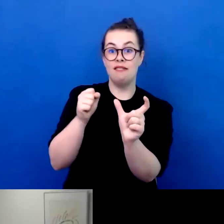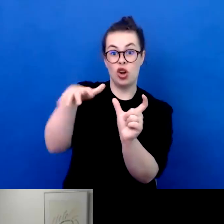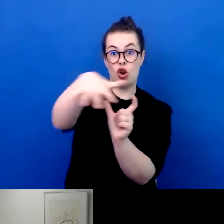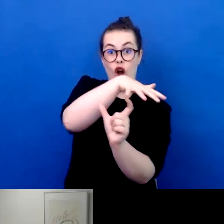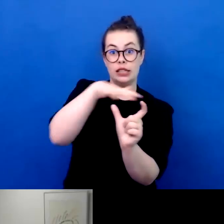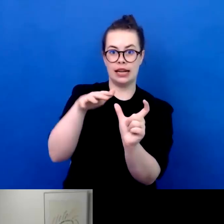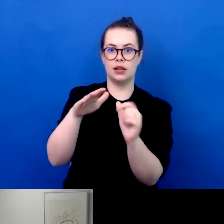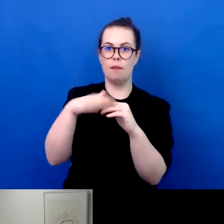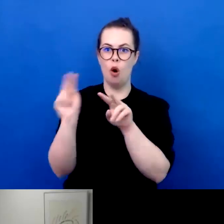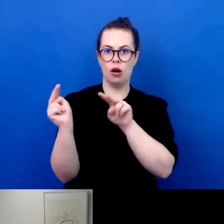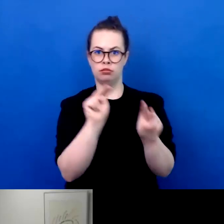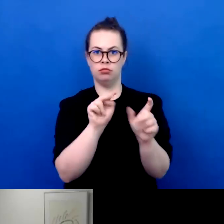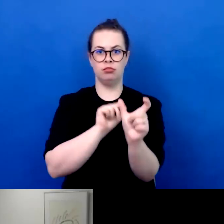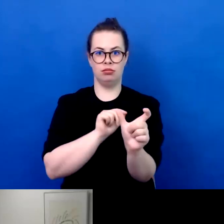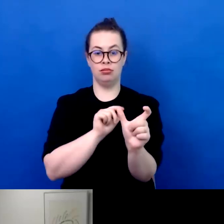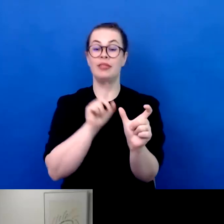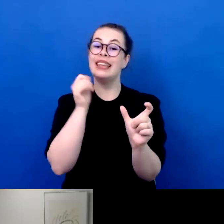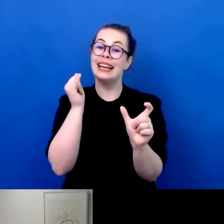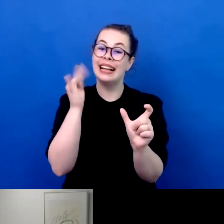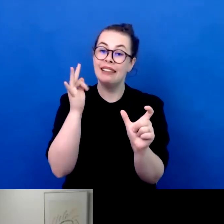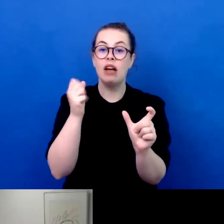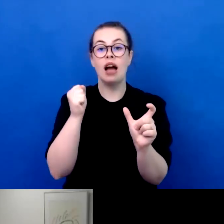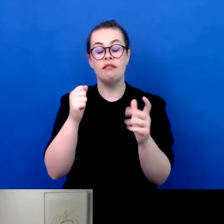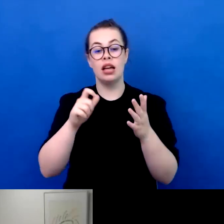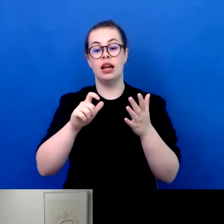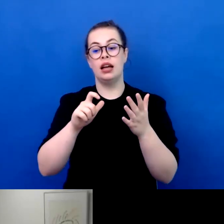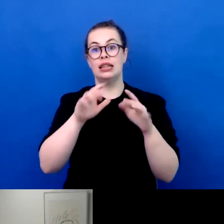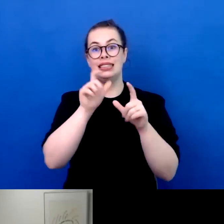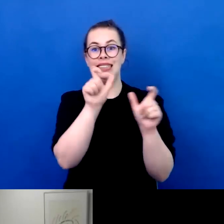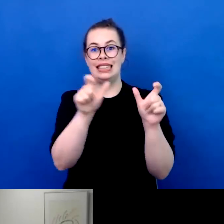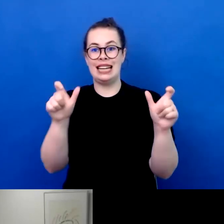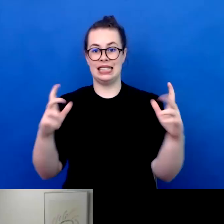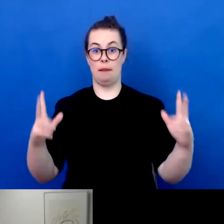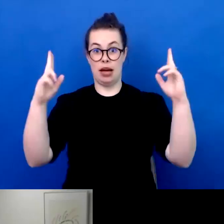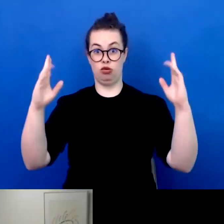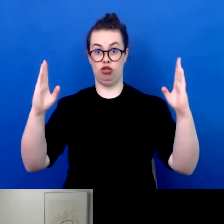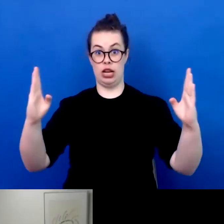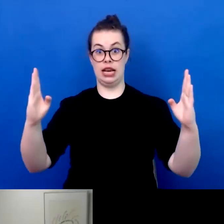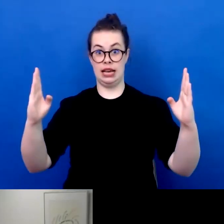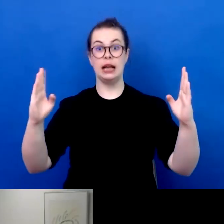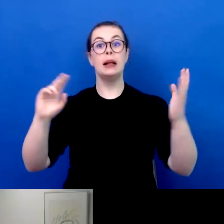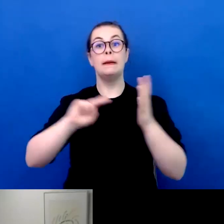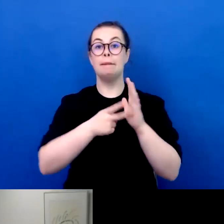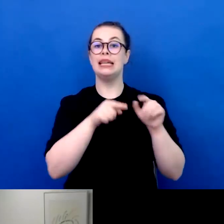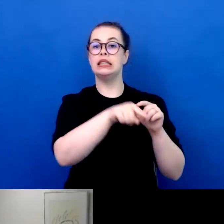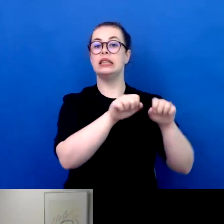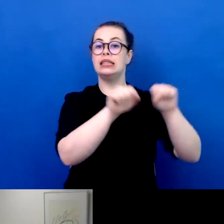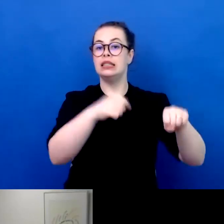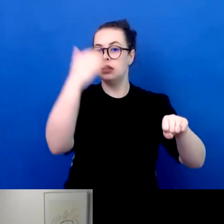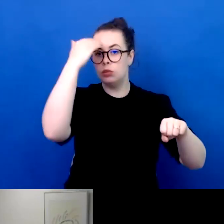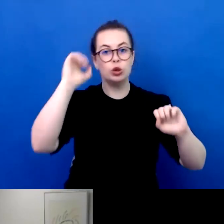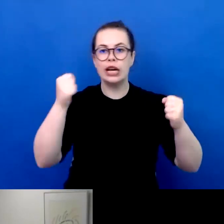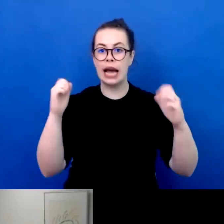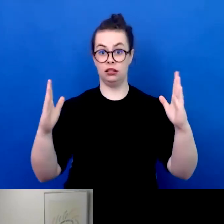a syntactic boundary in the cut condition. So the system knows that it cannot use any information that's available